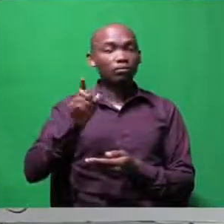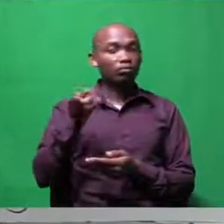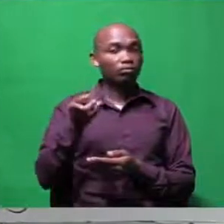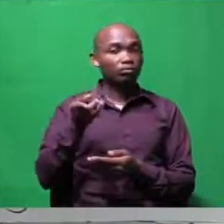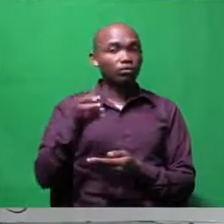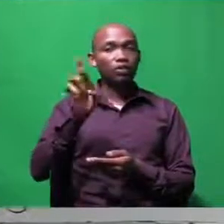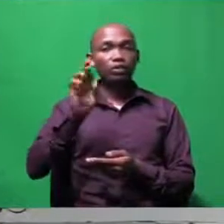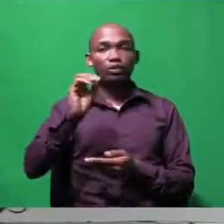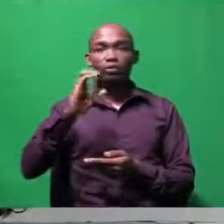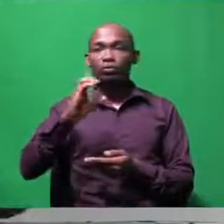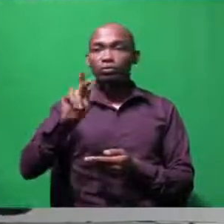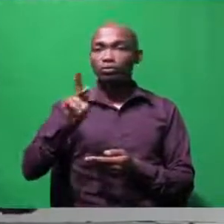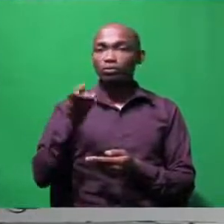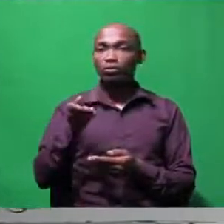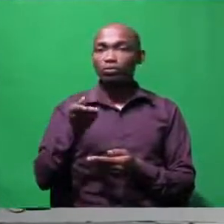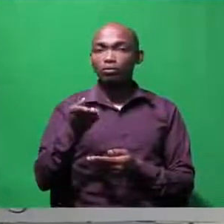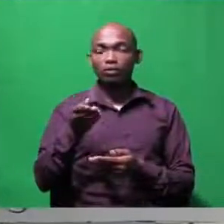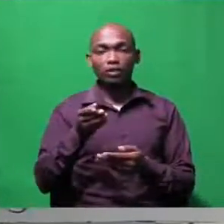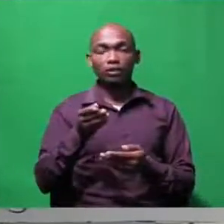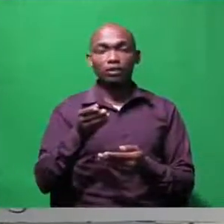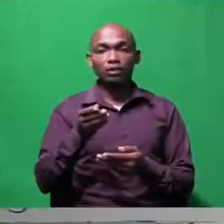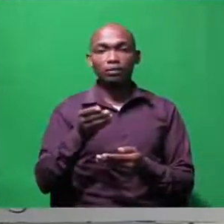rock can